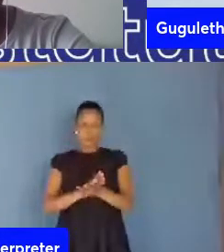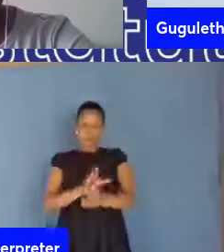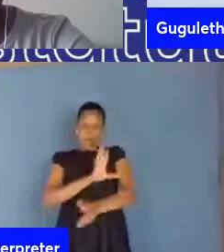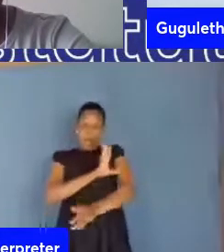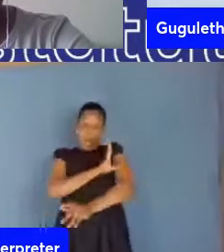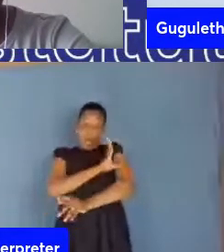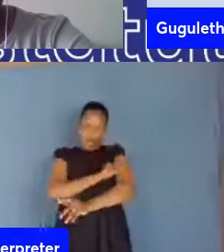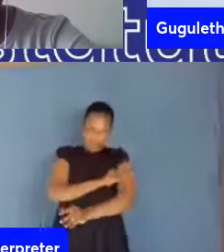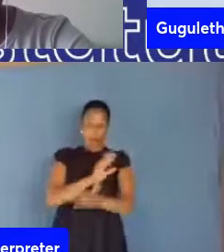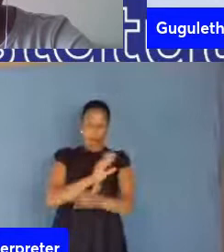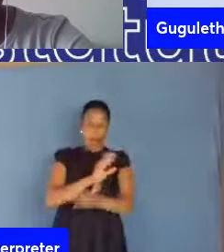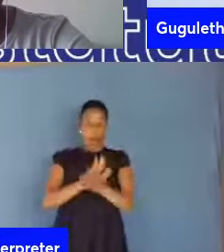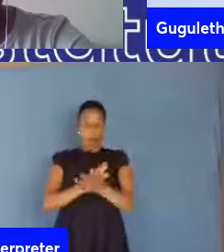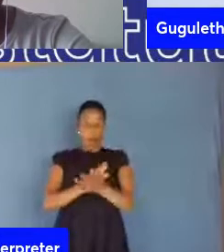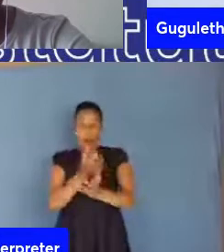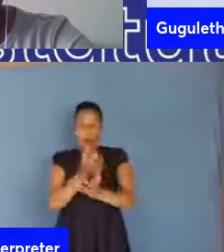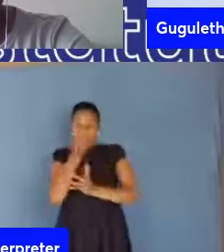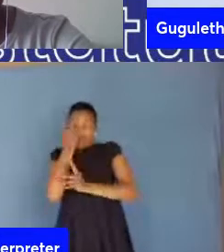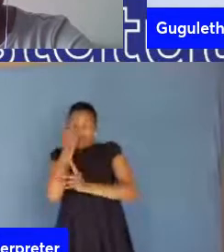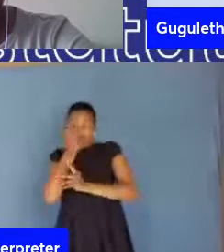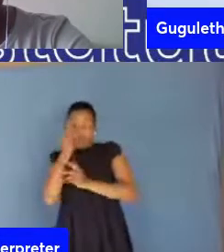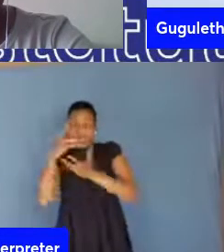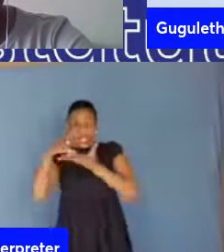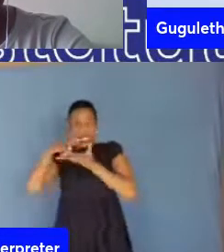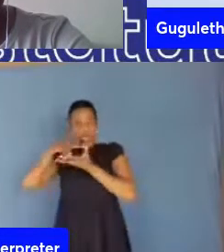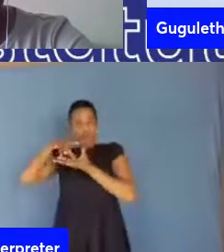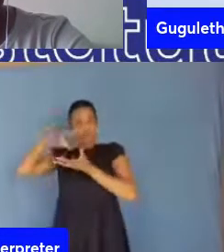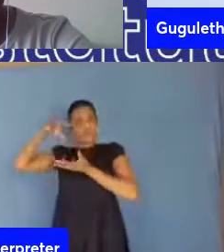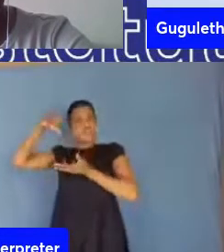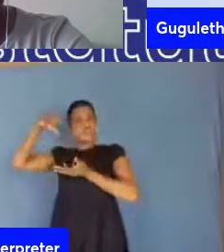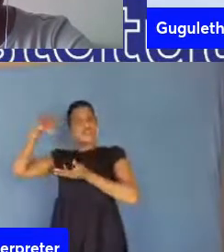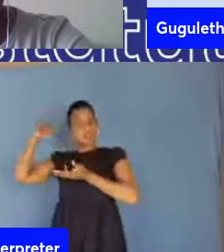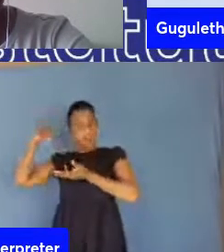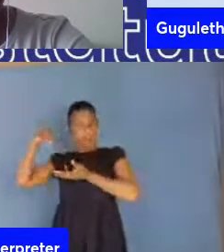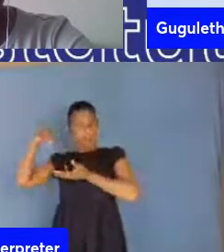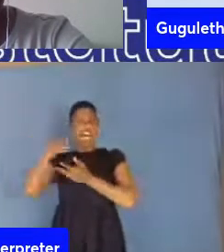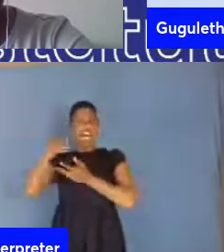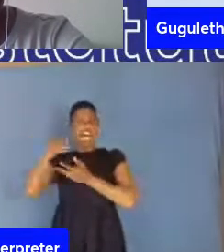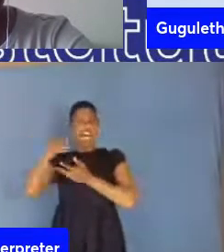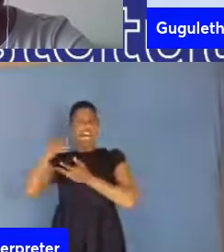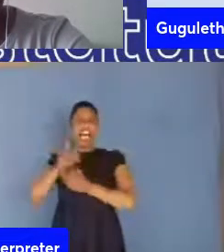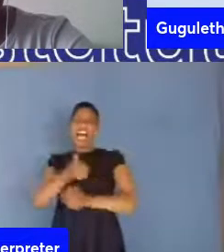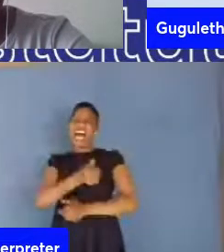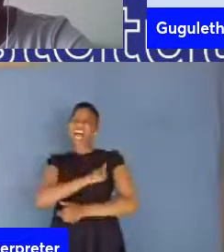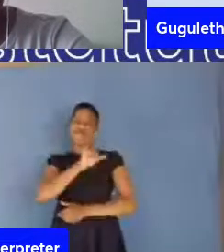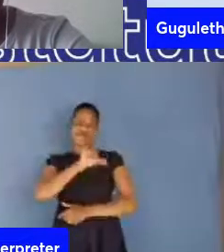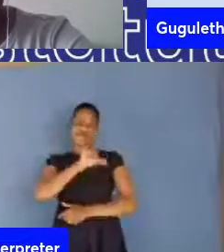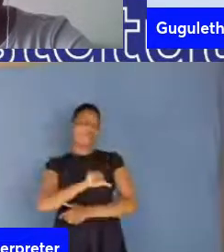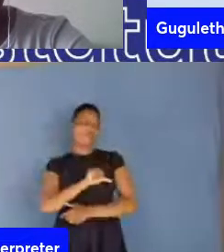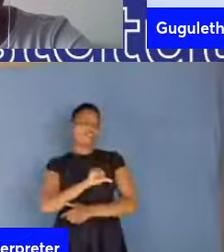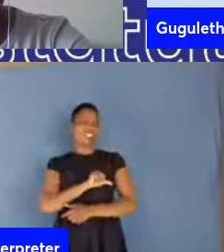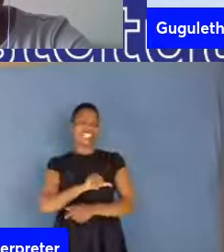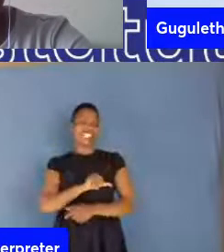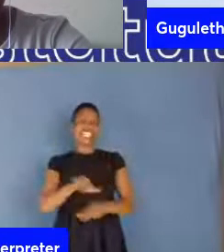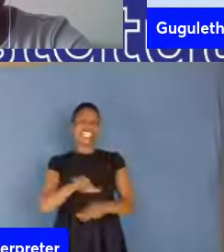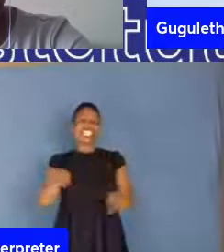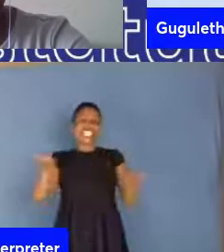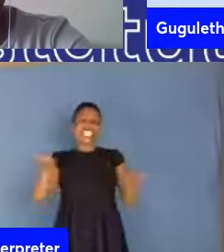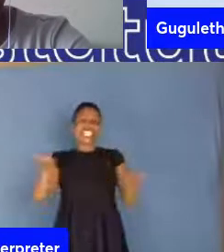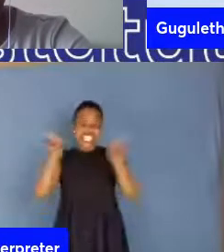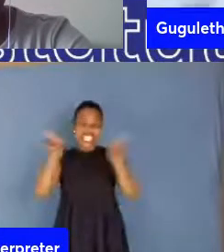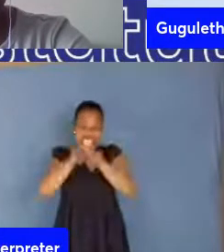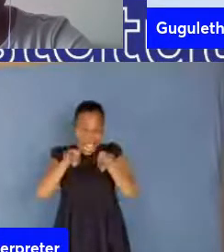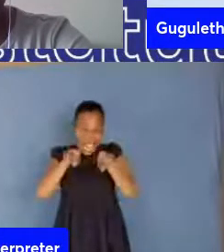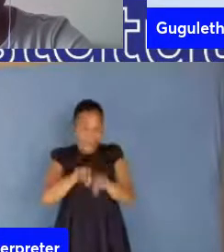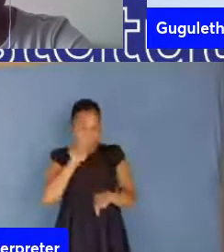churches are the ones that are perpetuating this rape culture. So unfortunately, even the music, unfortunately, even the